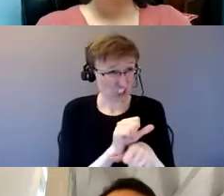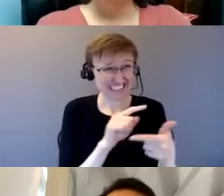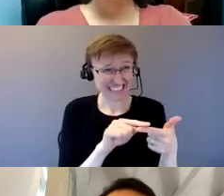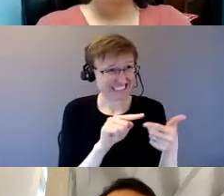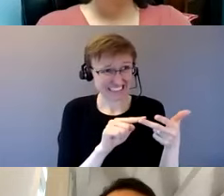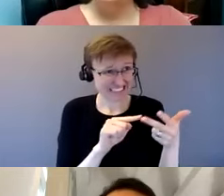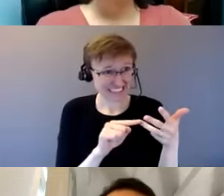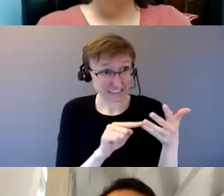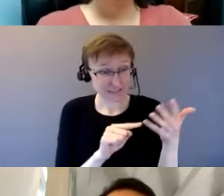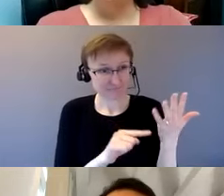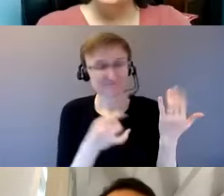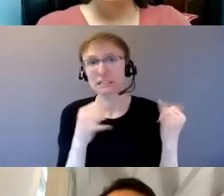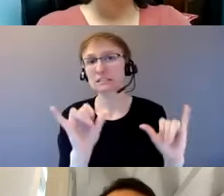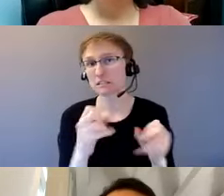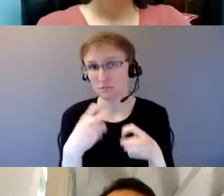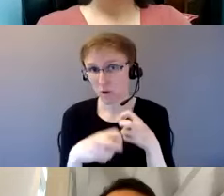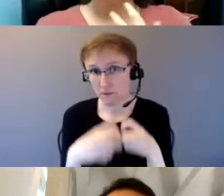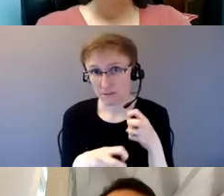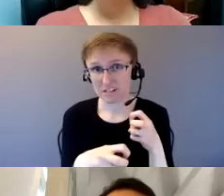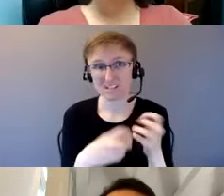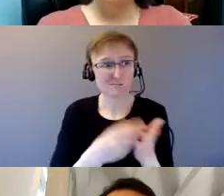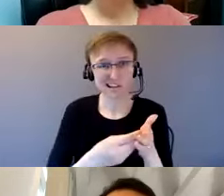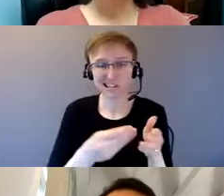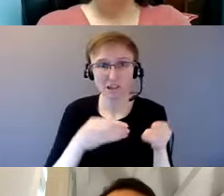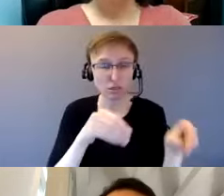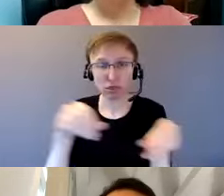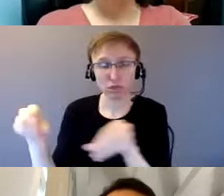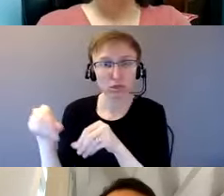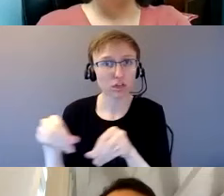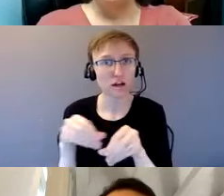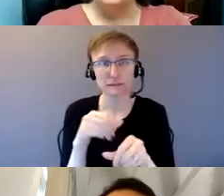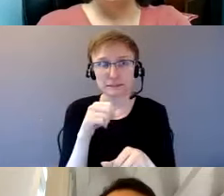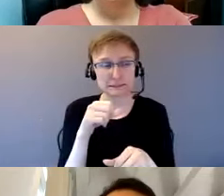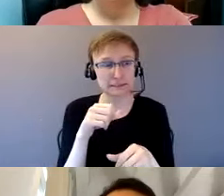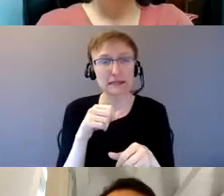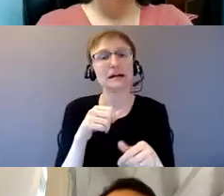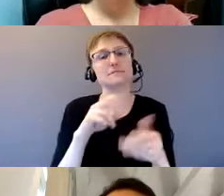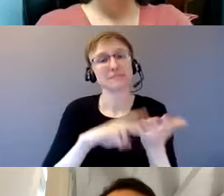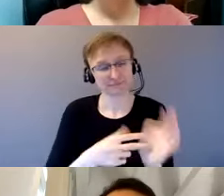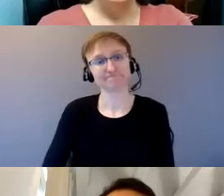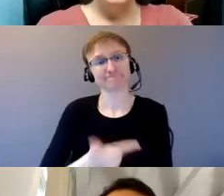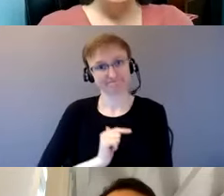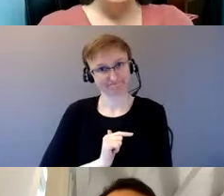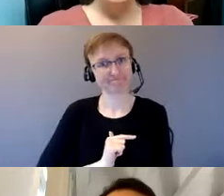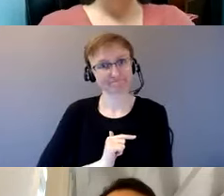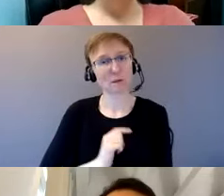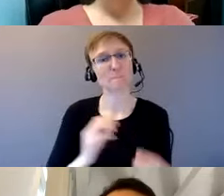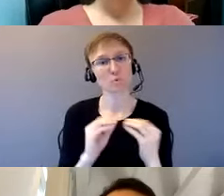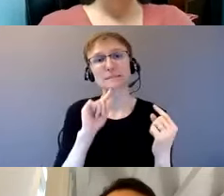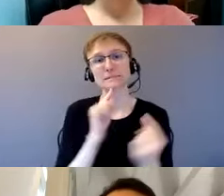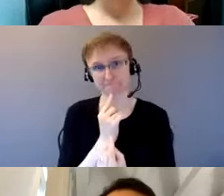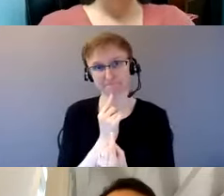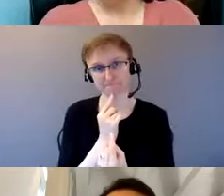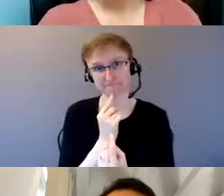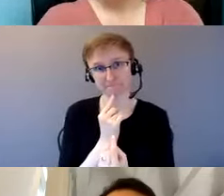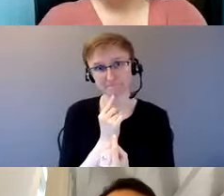risk of losing money because he's mismanaging. Now we have to do something more dramatic. So we'd be looking at then